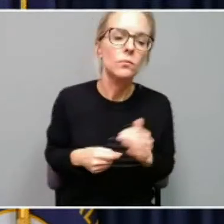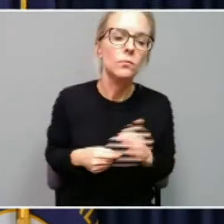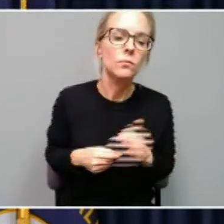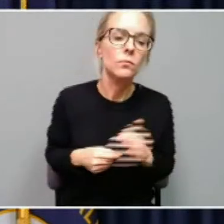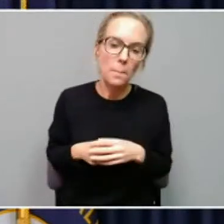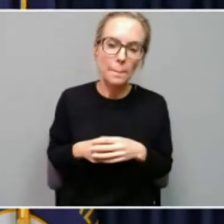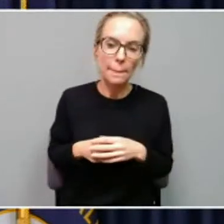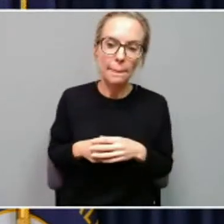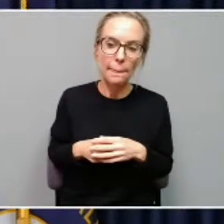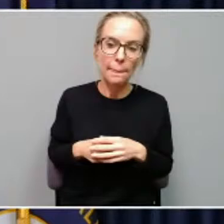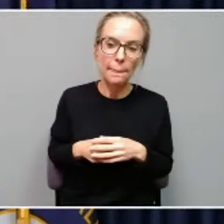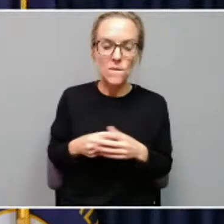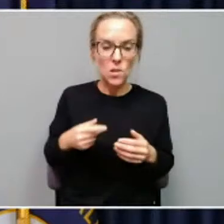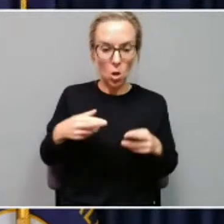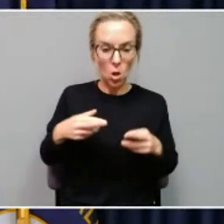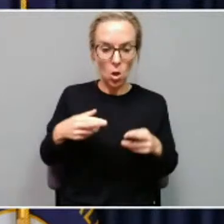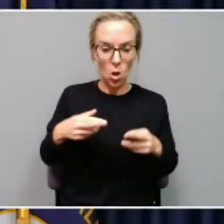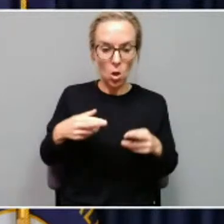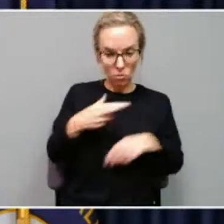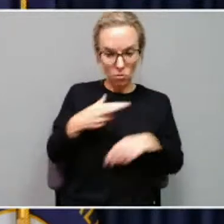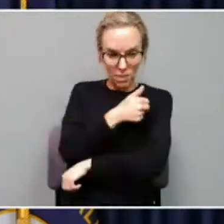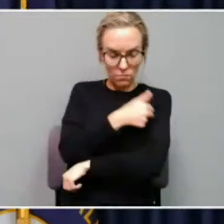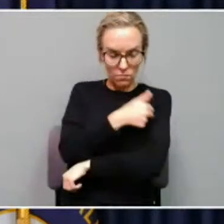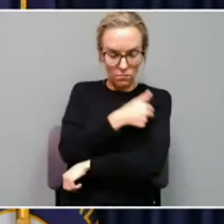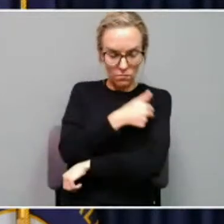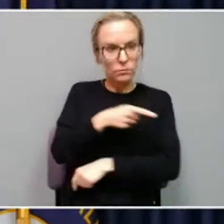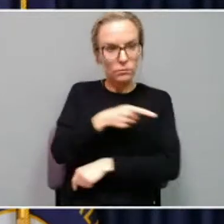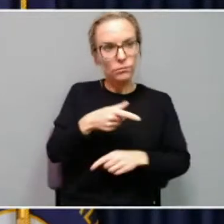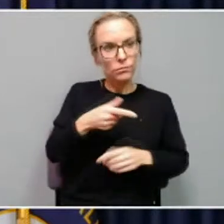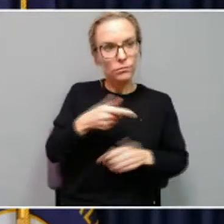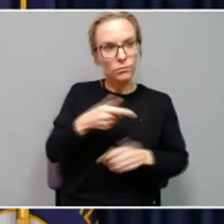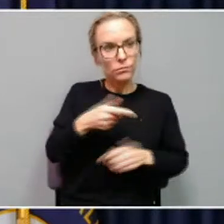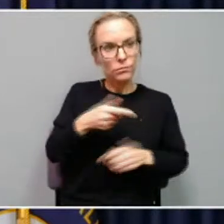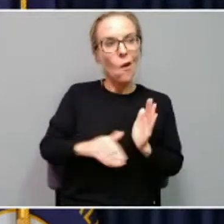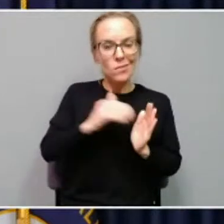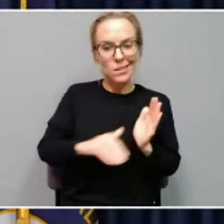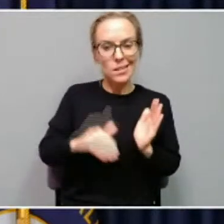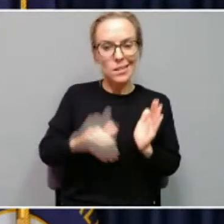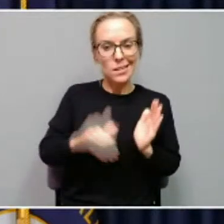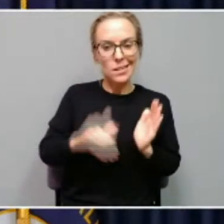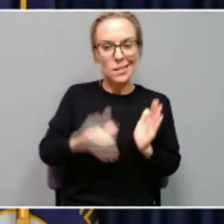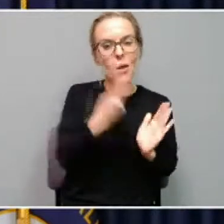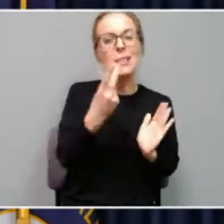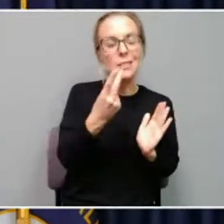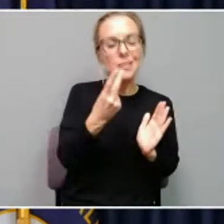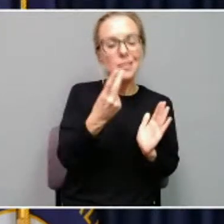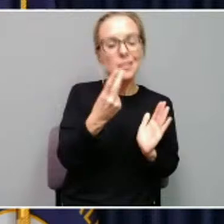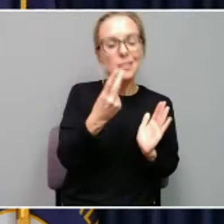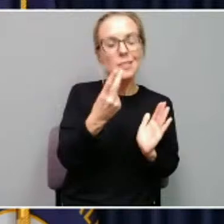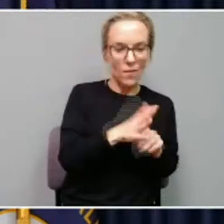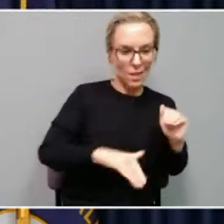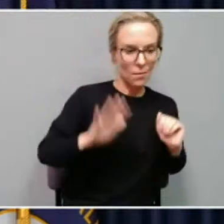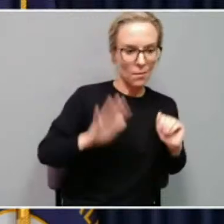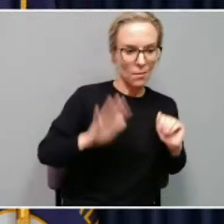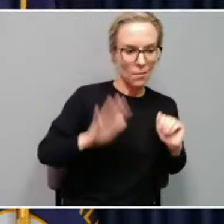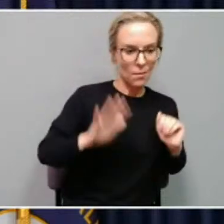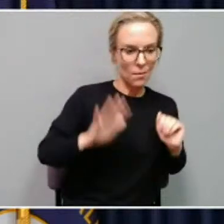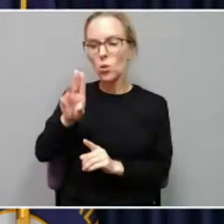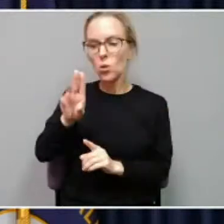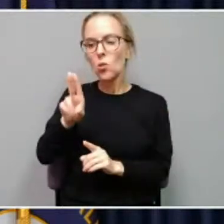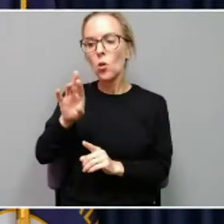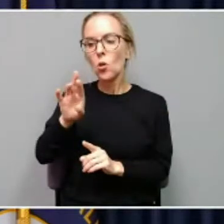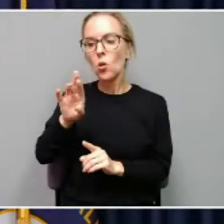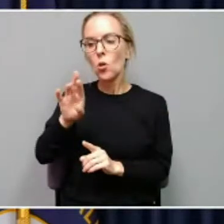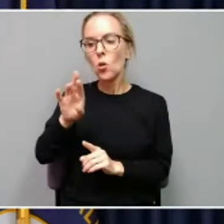our regional hospitals oftentimes have twice as many COVID patients as they did before. Our urban hospitals don't quite have that yet.